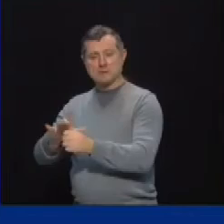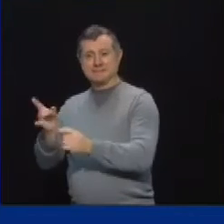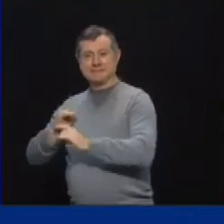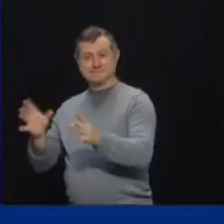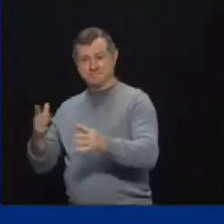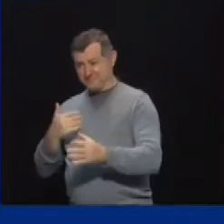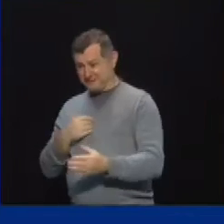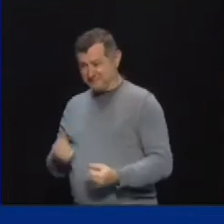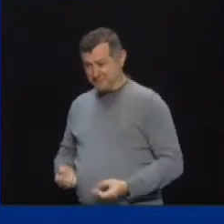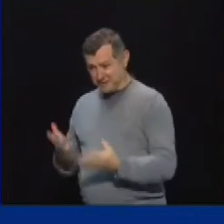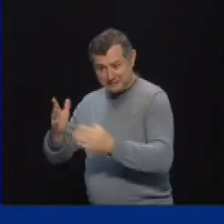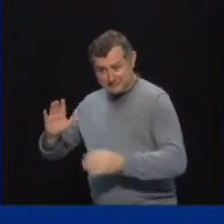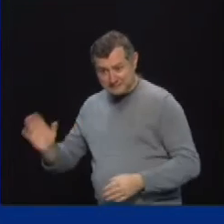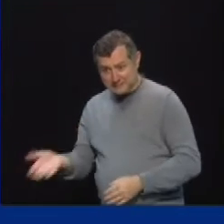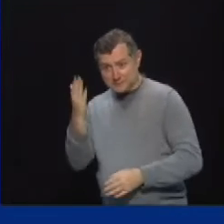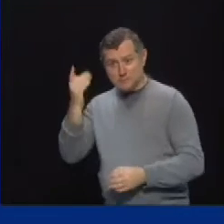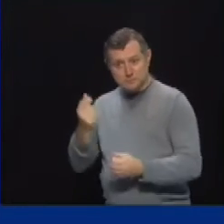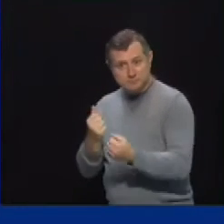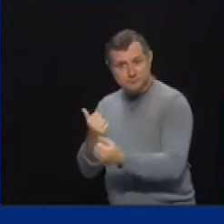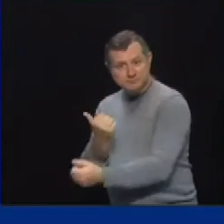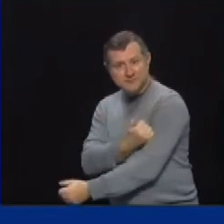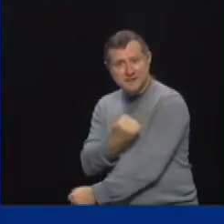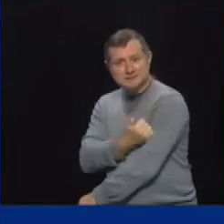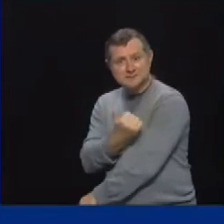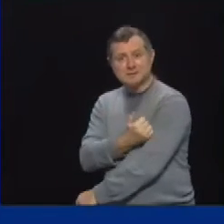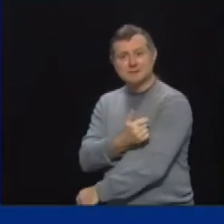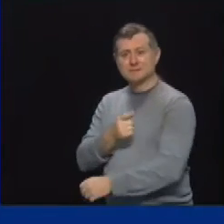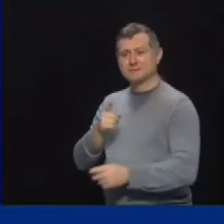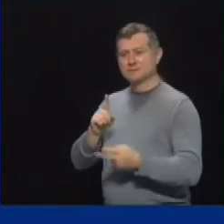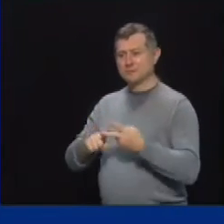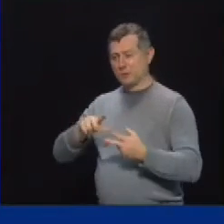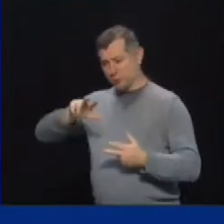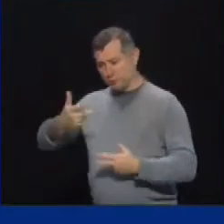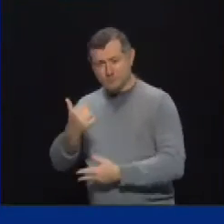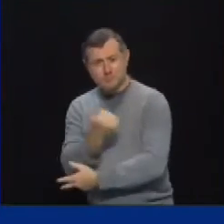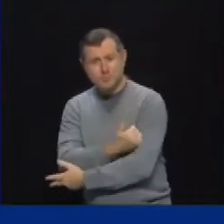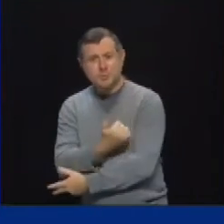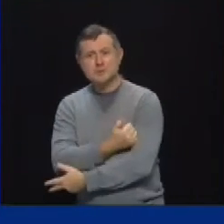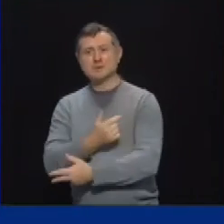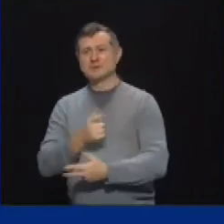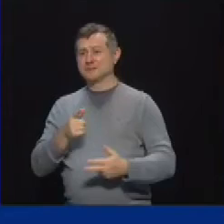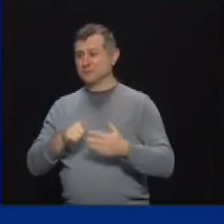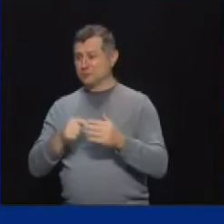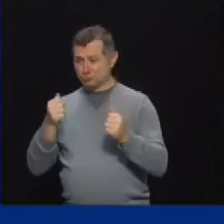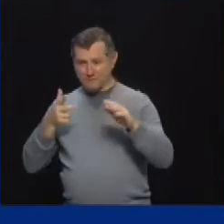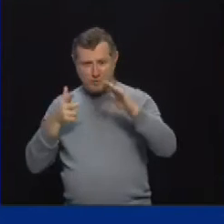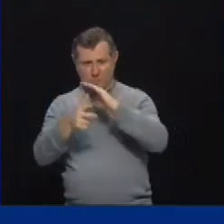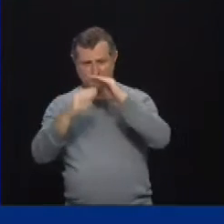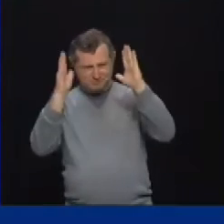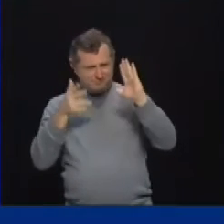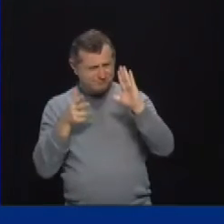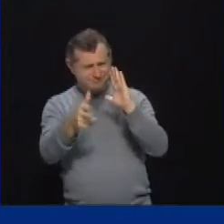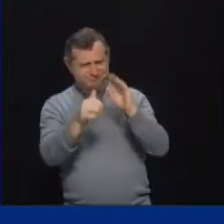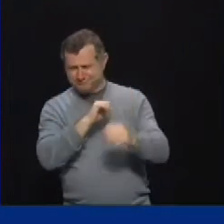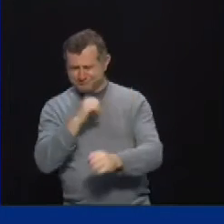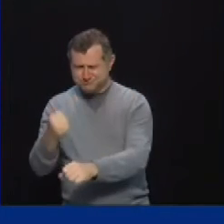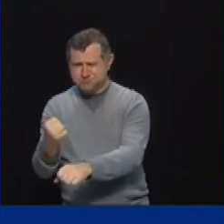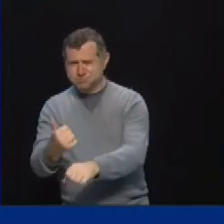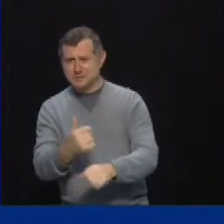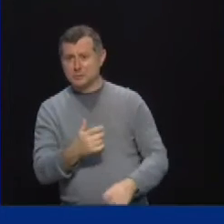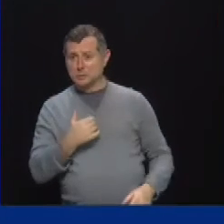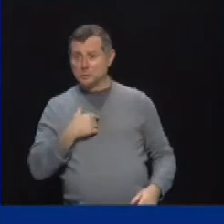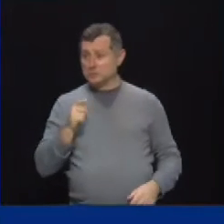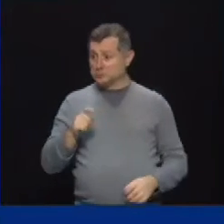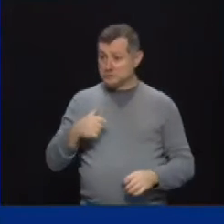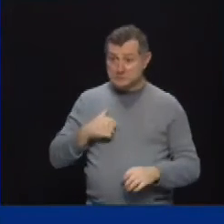sites to get booster shots available, as well as drive-throughs. So it's all about a partnership. They need me to set up a mass vac site